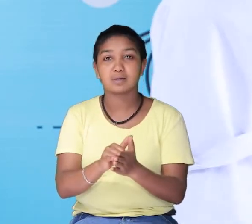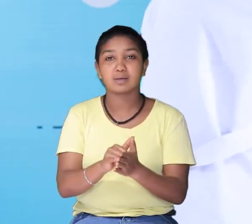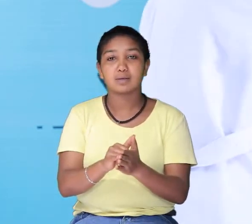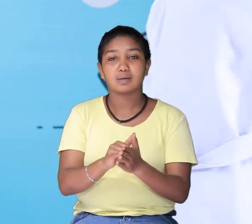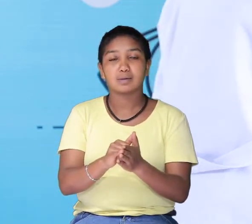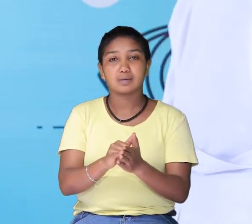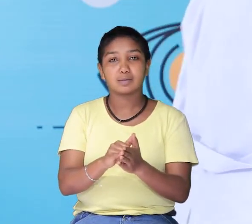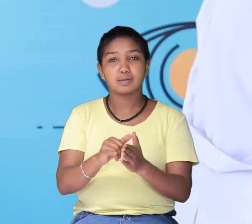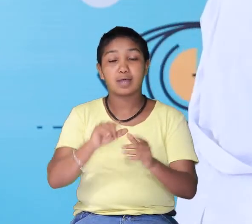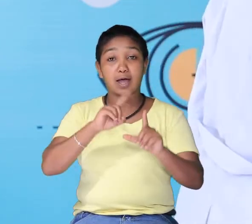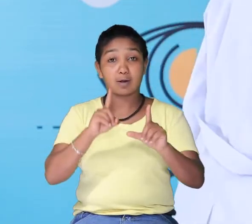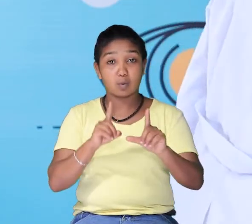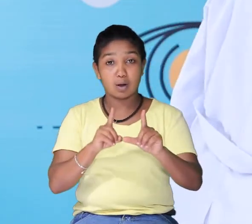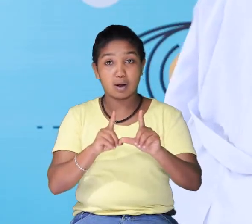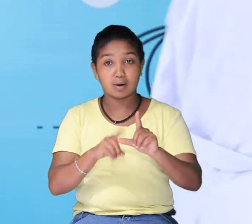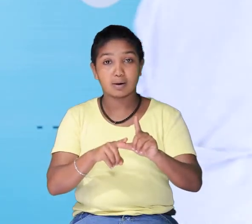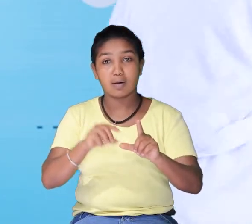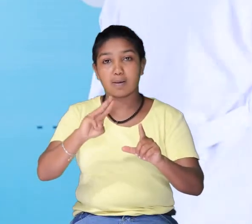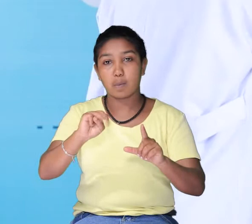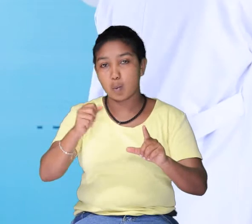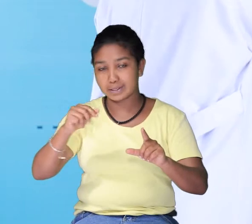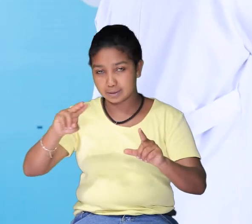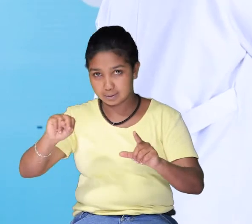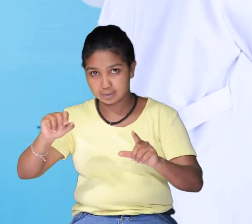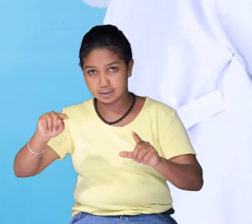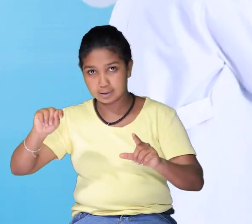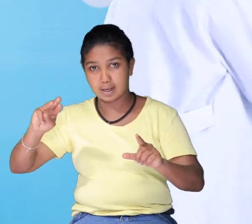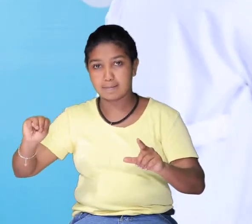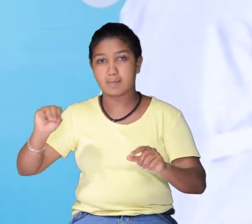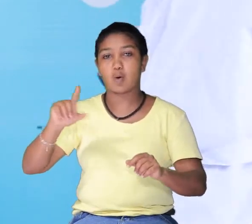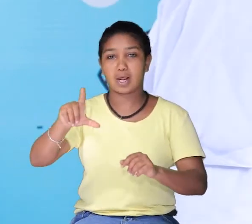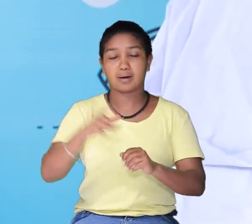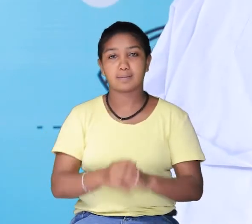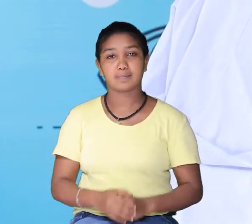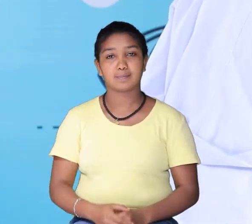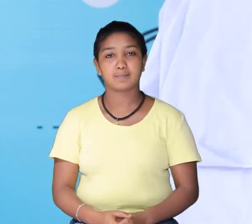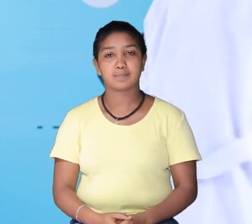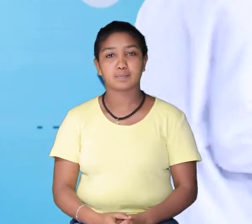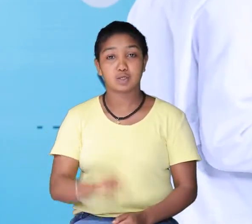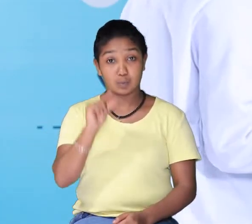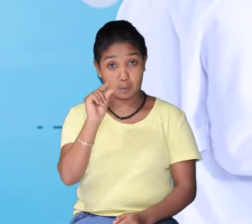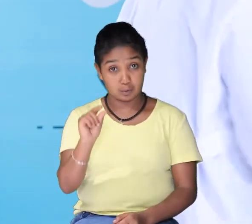counterbalances the angular momentum. Therefore, in this case, we have a smaller moment of inertia,